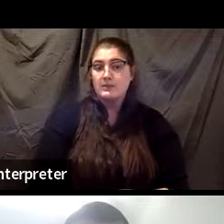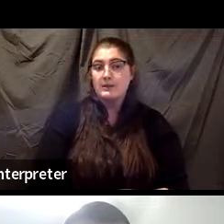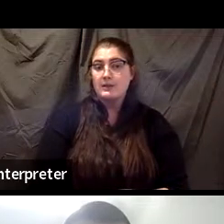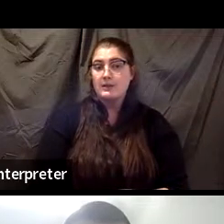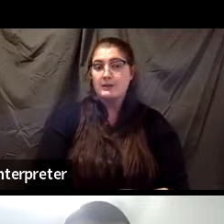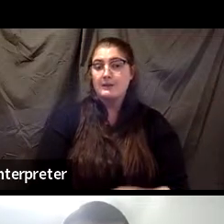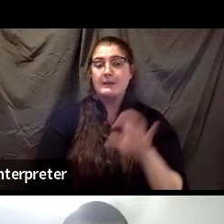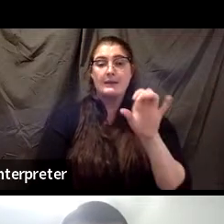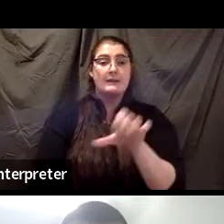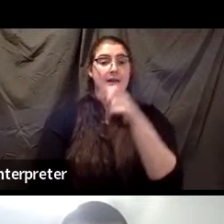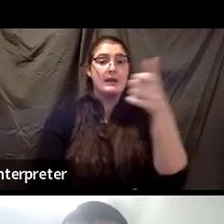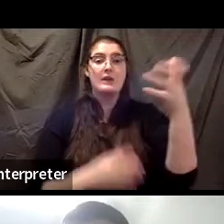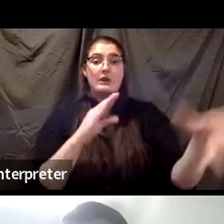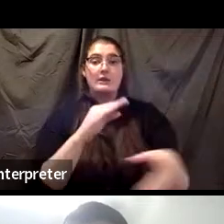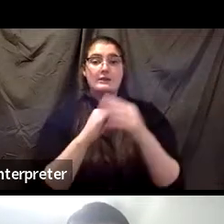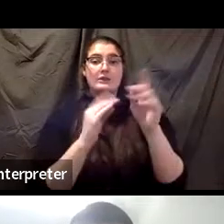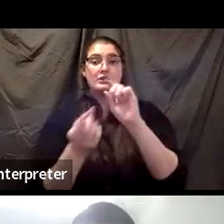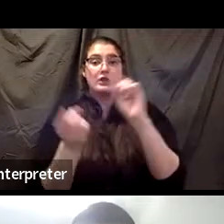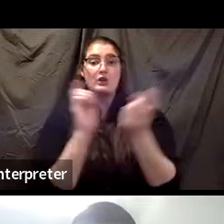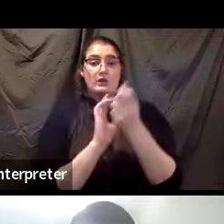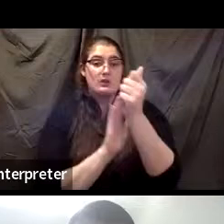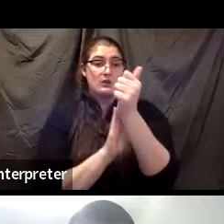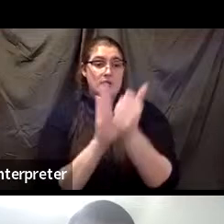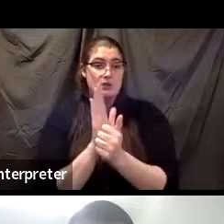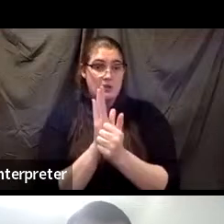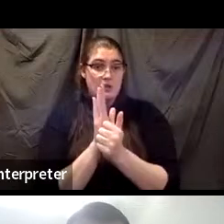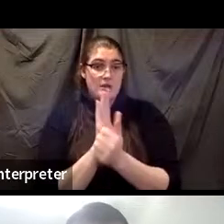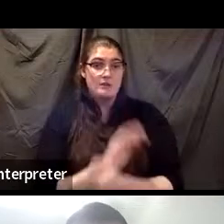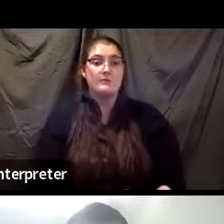Any other additions or changes to the agenda?